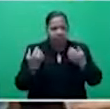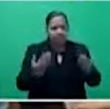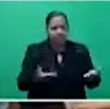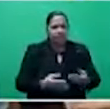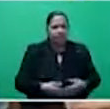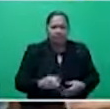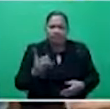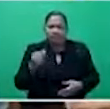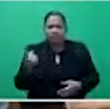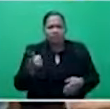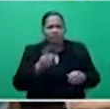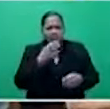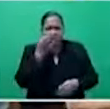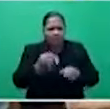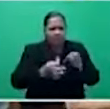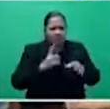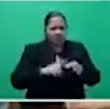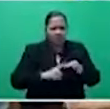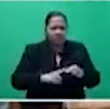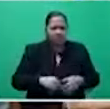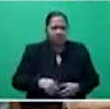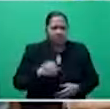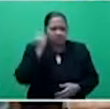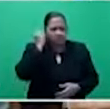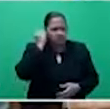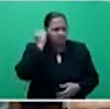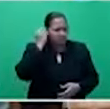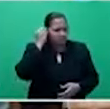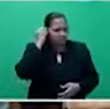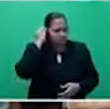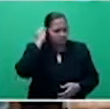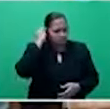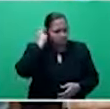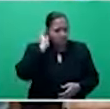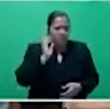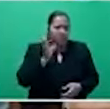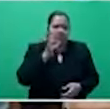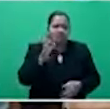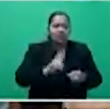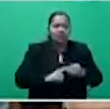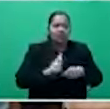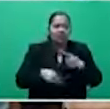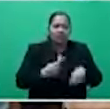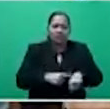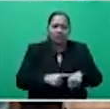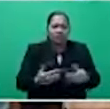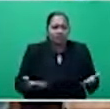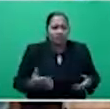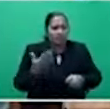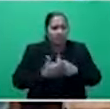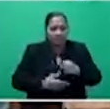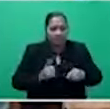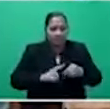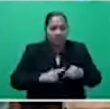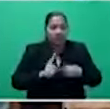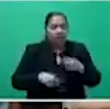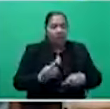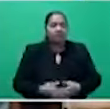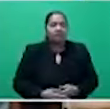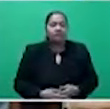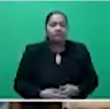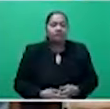Honourable Gerengere-Tambua or Tanya Wanganika, one of them, over there questioning the timing of it. They did not question the fact that MSEF